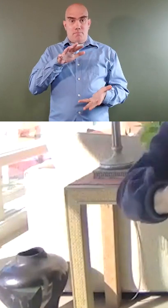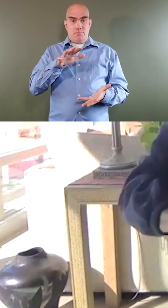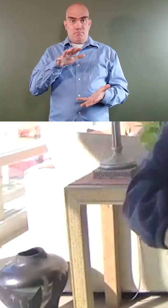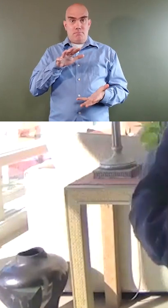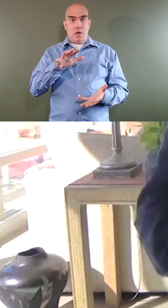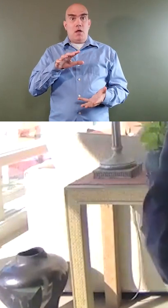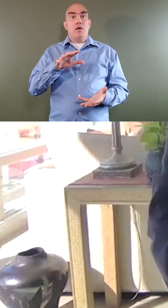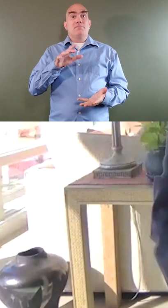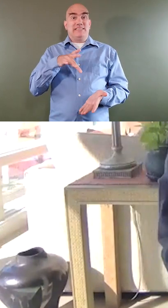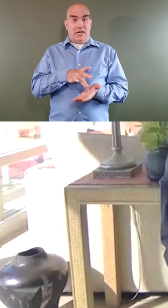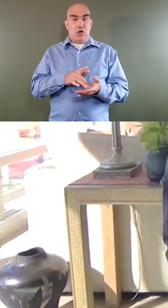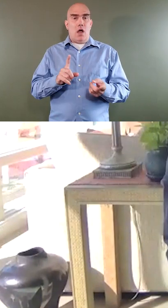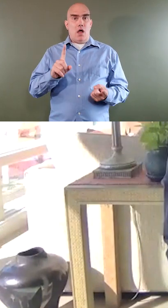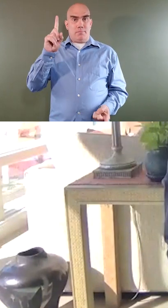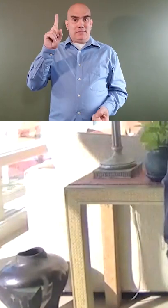coming back.